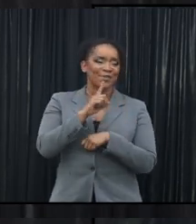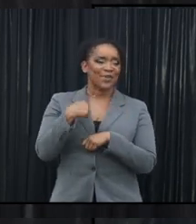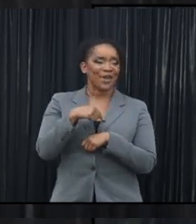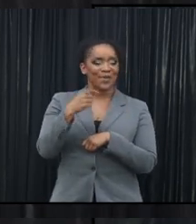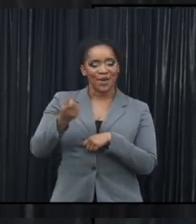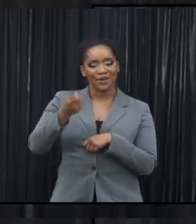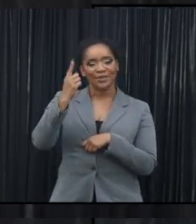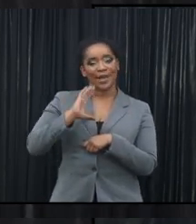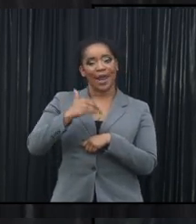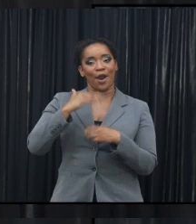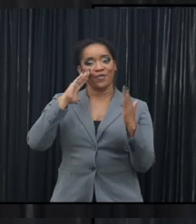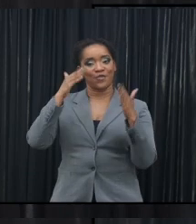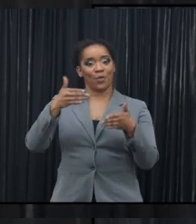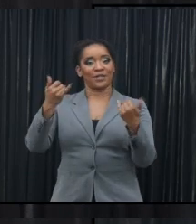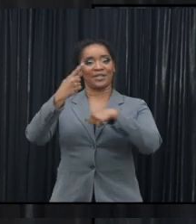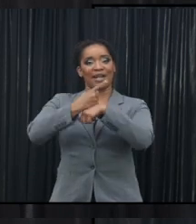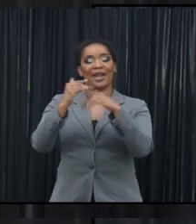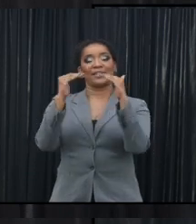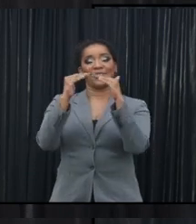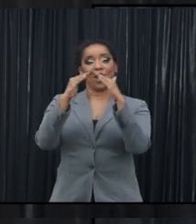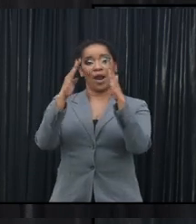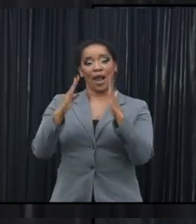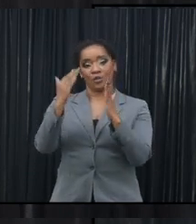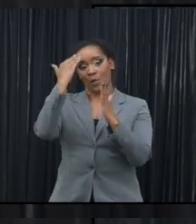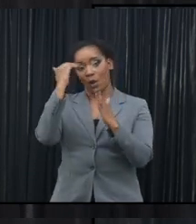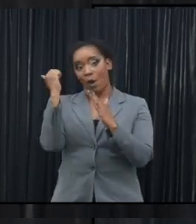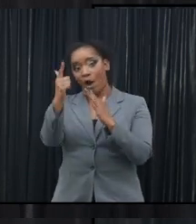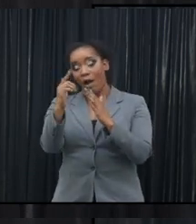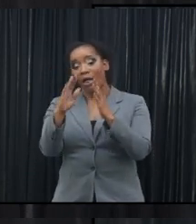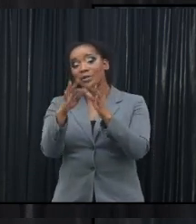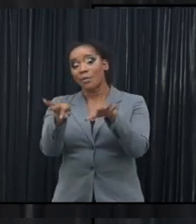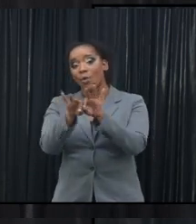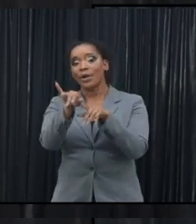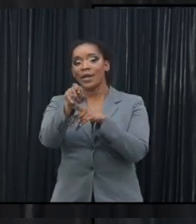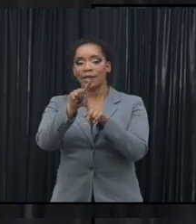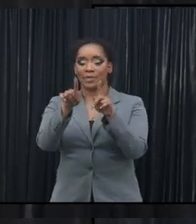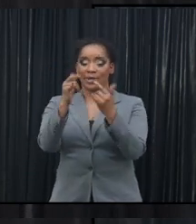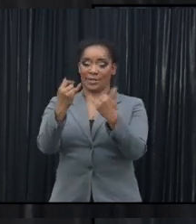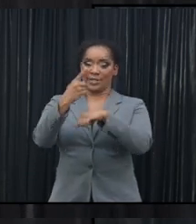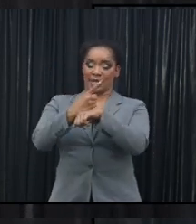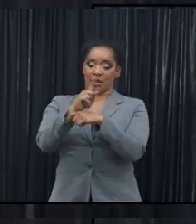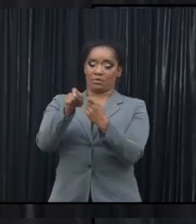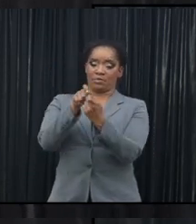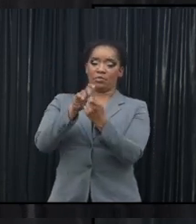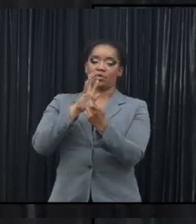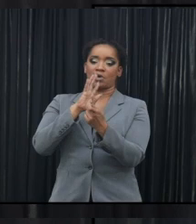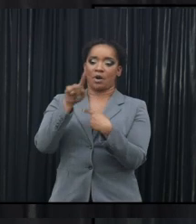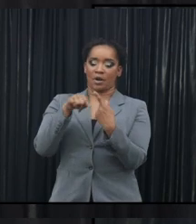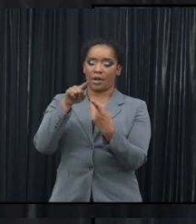and our focus today is fair housing. We know all housing is important, but today we're particularly talking about discrimination, bias, and disparate